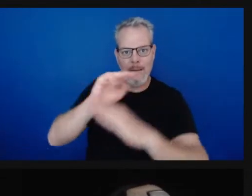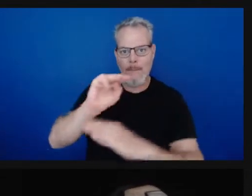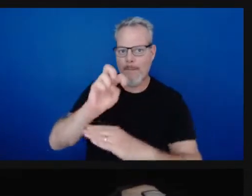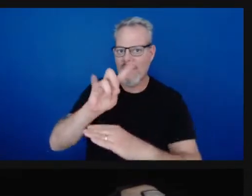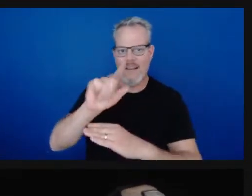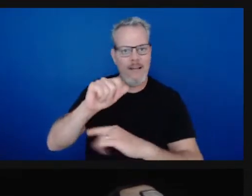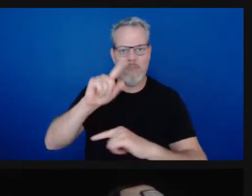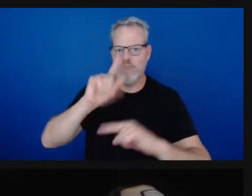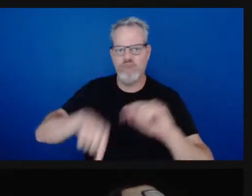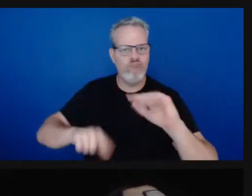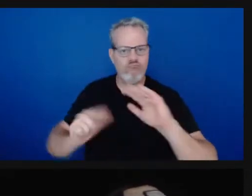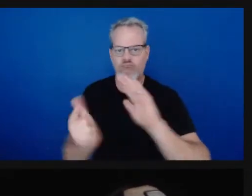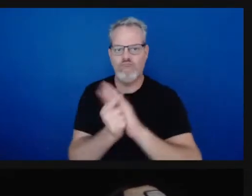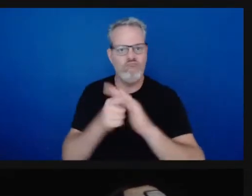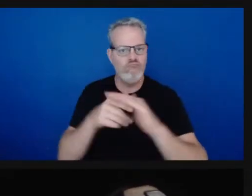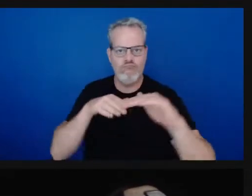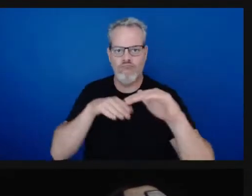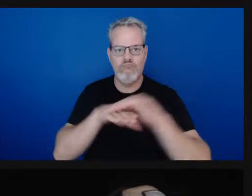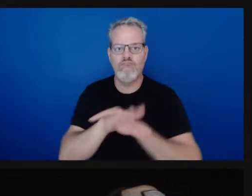out there.